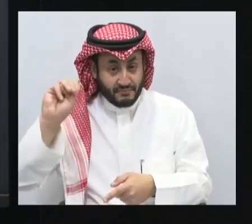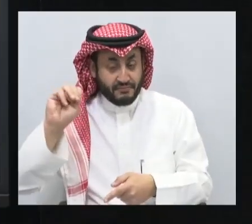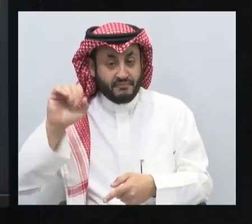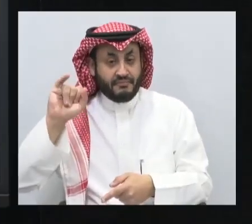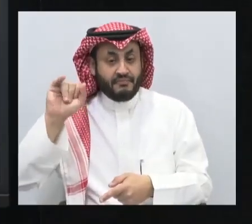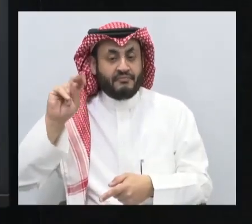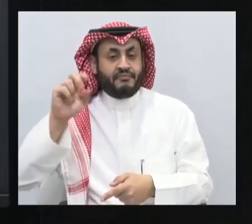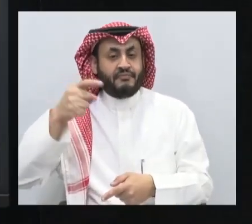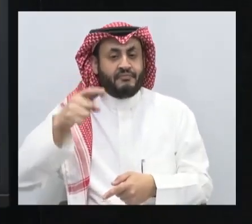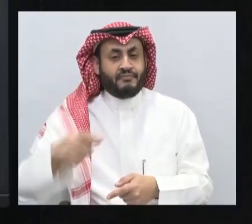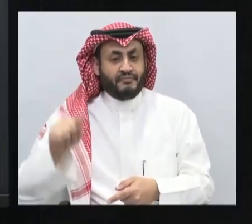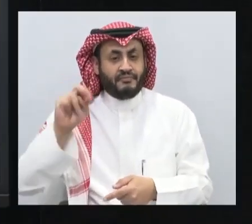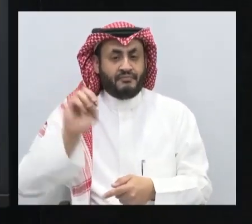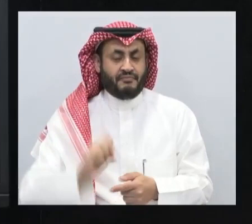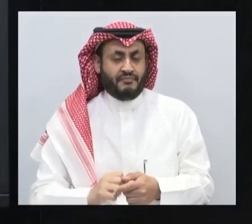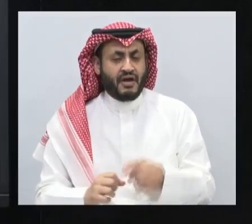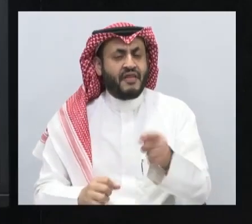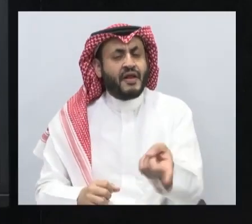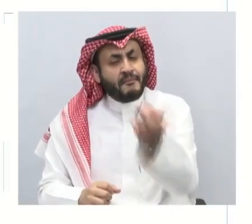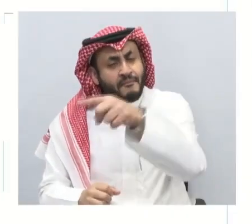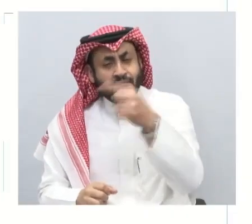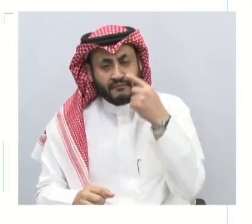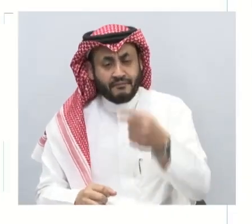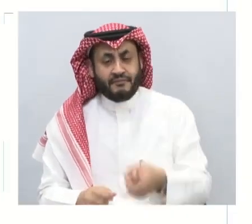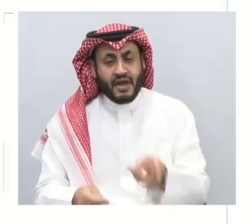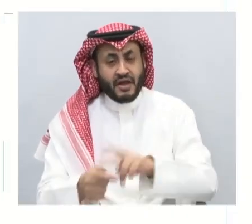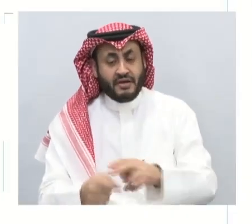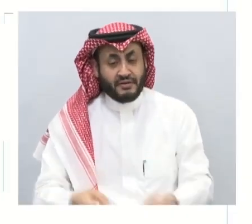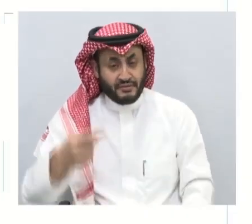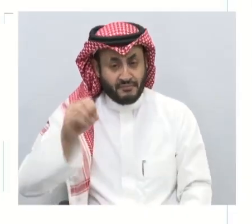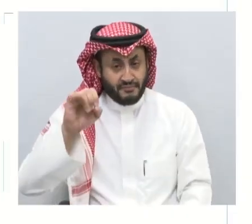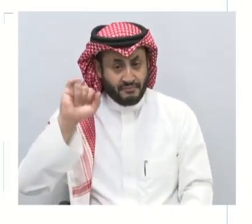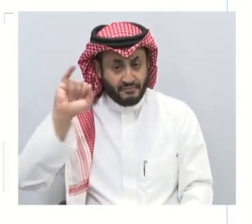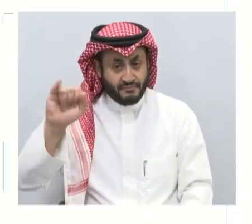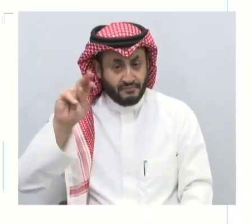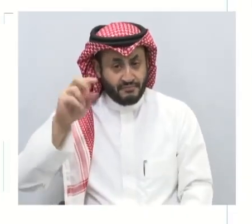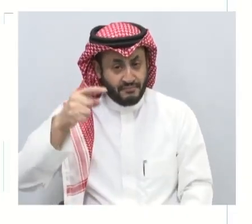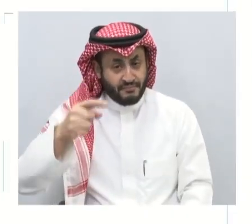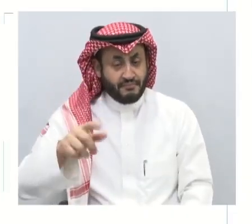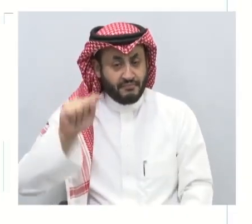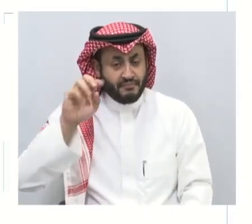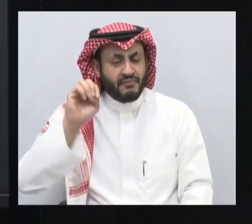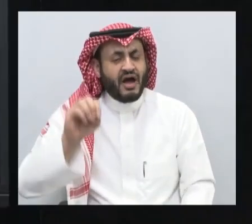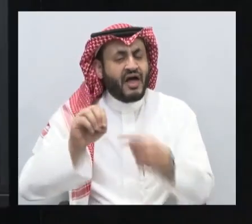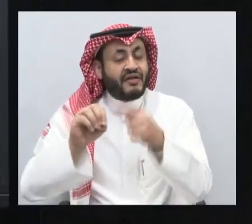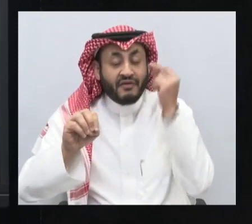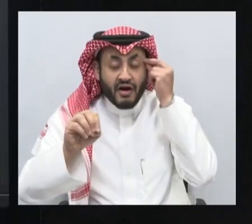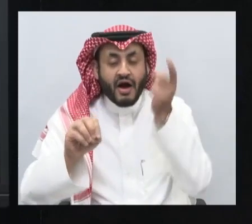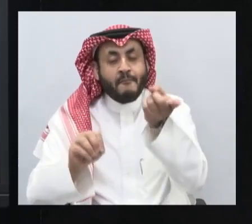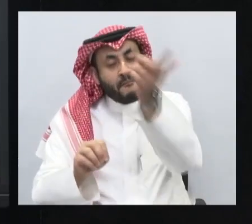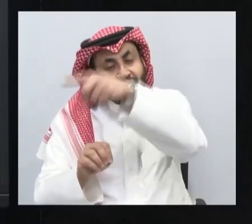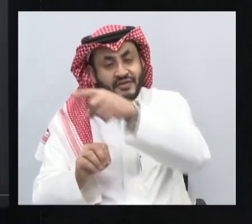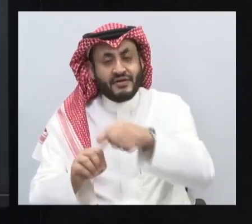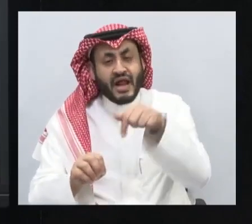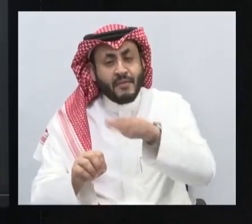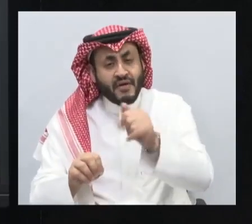in the future also. And this unit, what is the weather like? What is the weather like here? This is a question about the